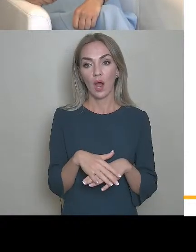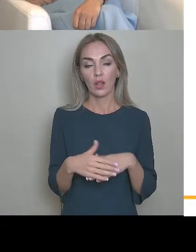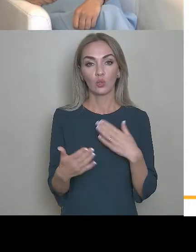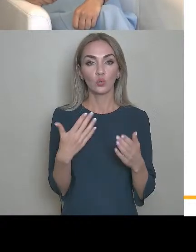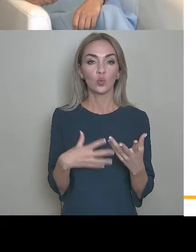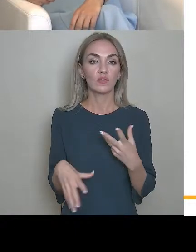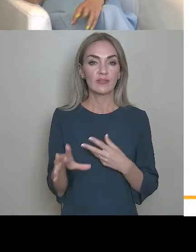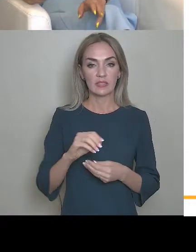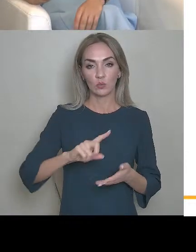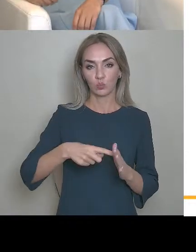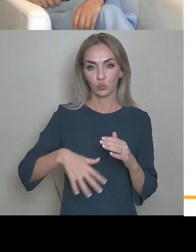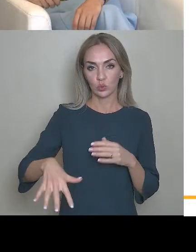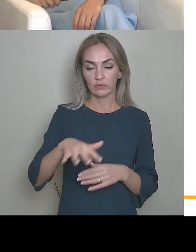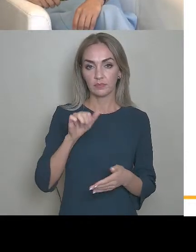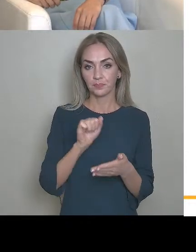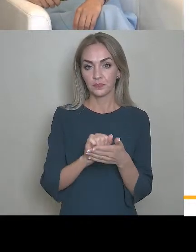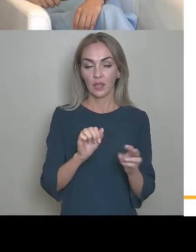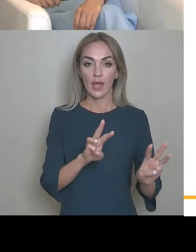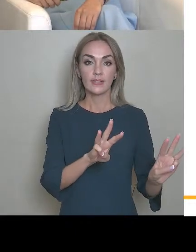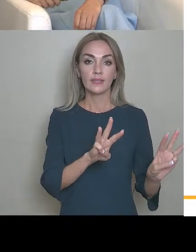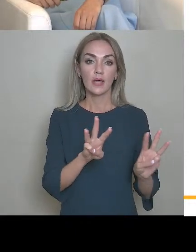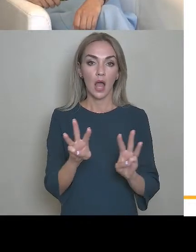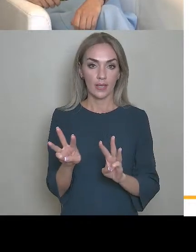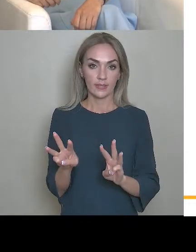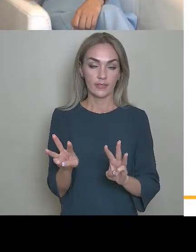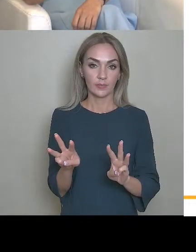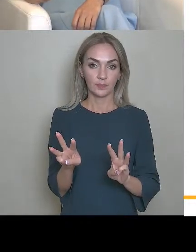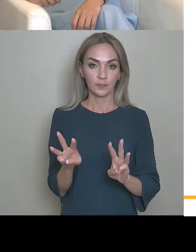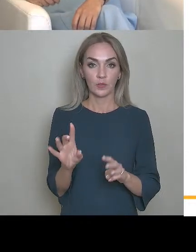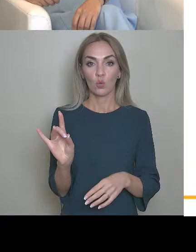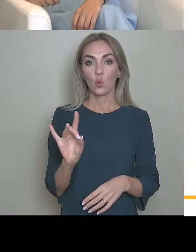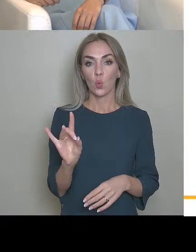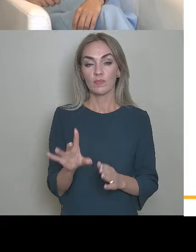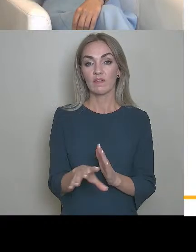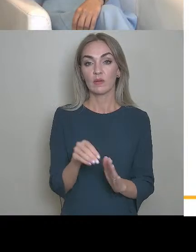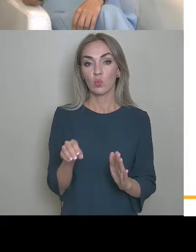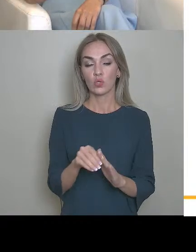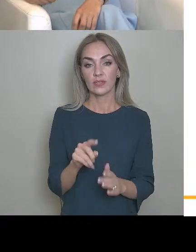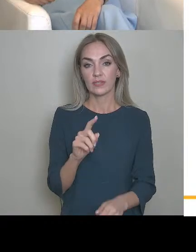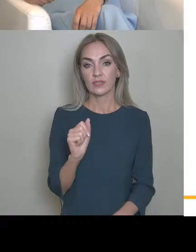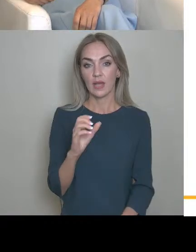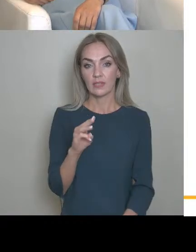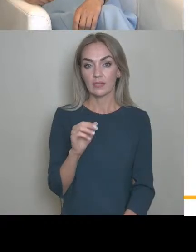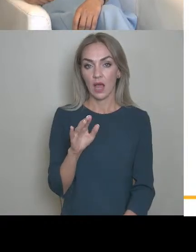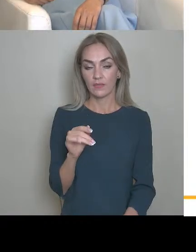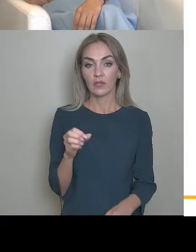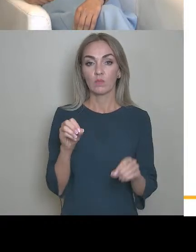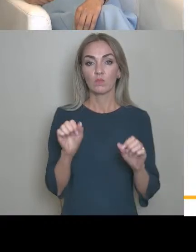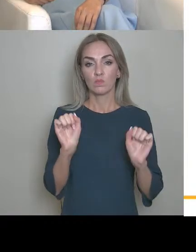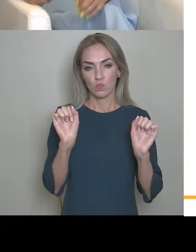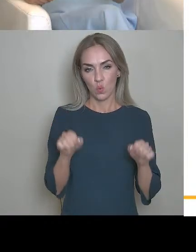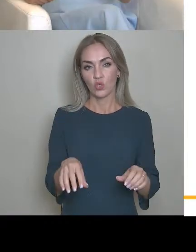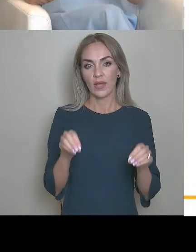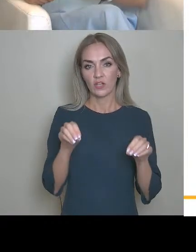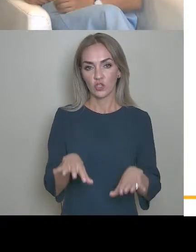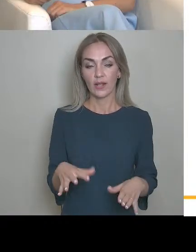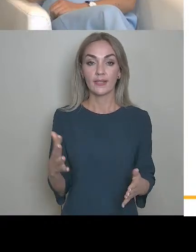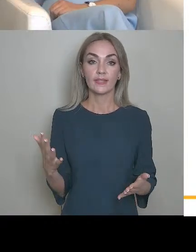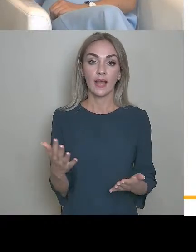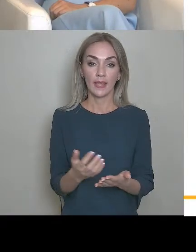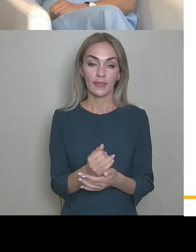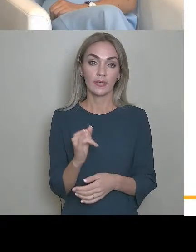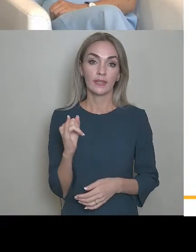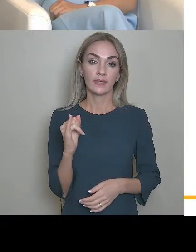counted these deposits for each settlement, and they have published it on the site. One can find